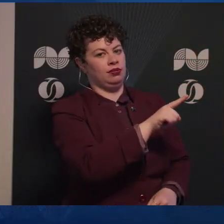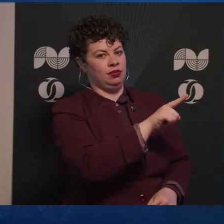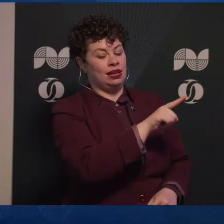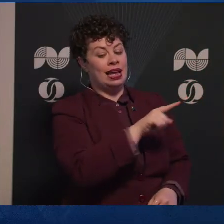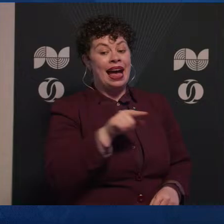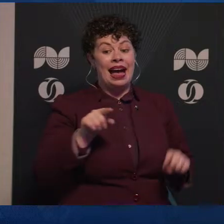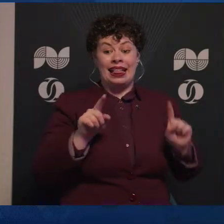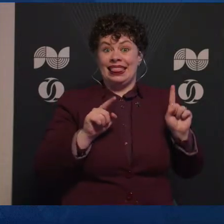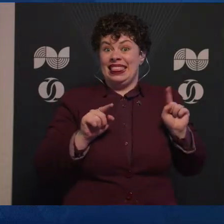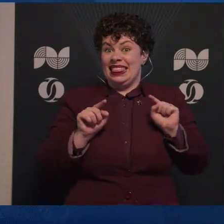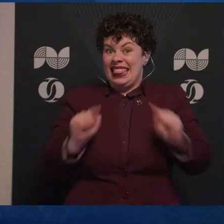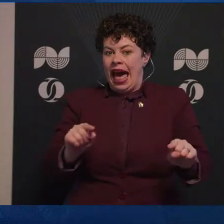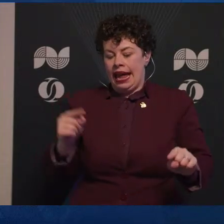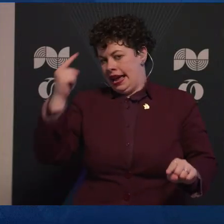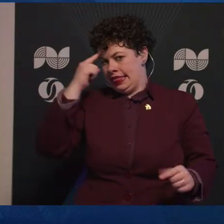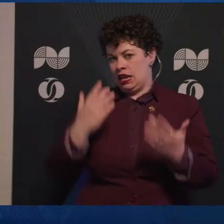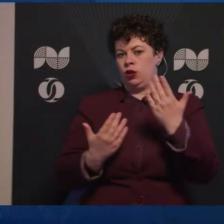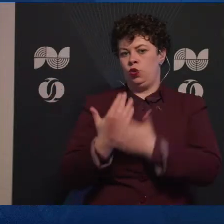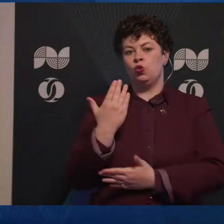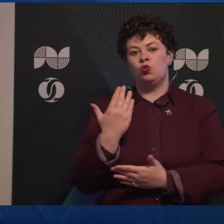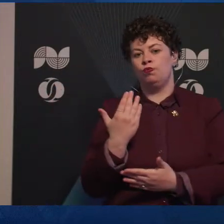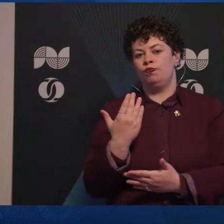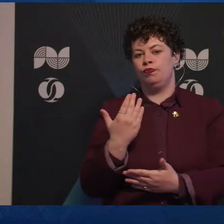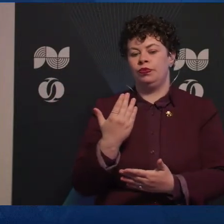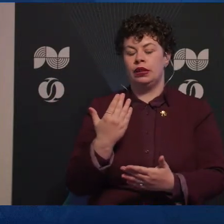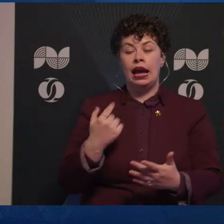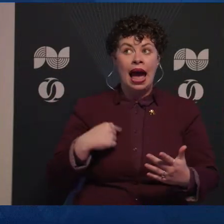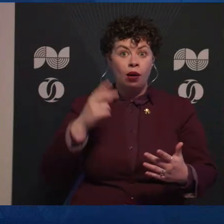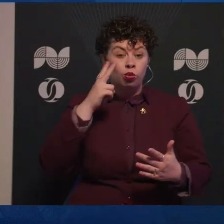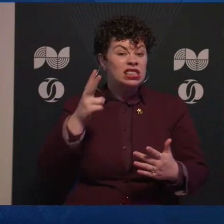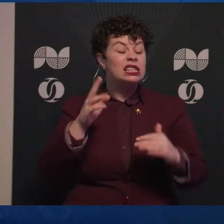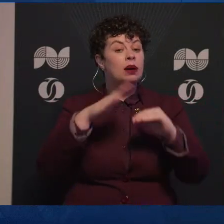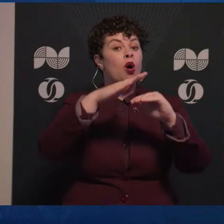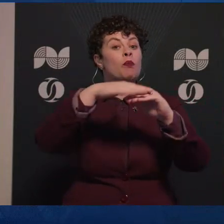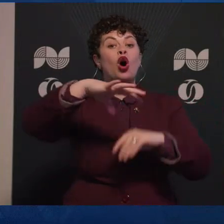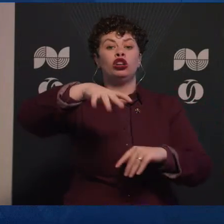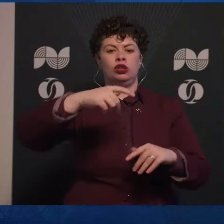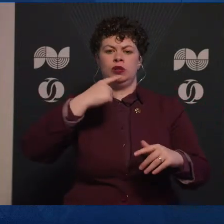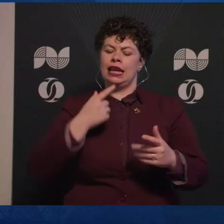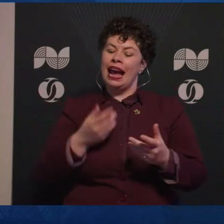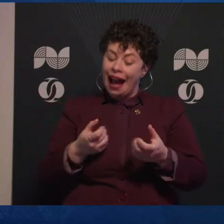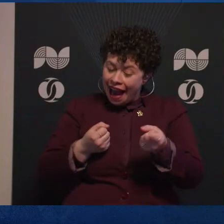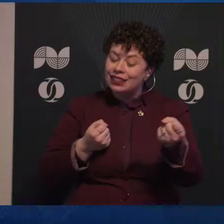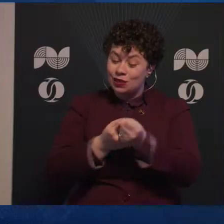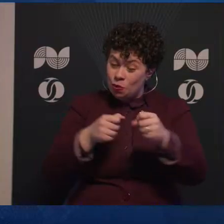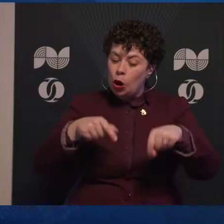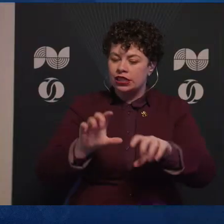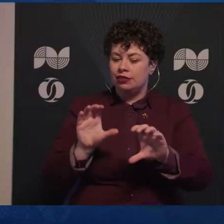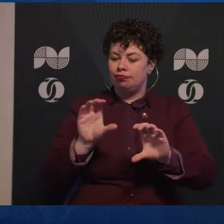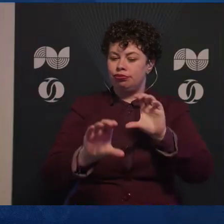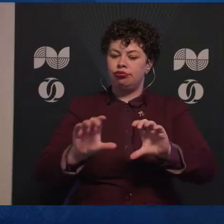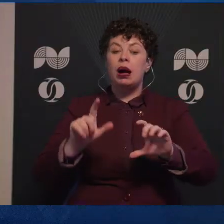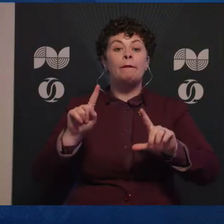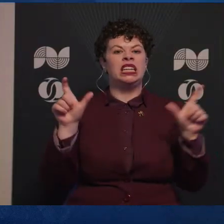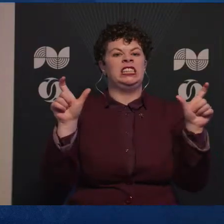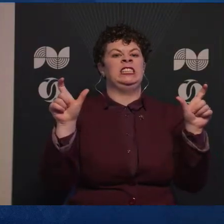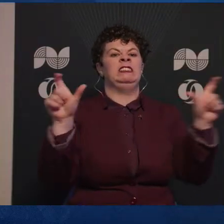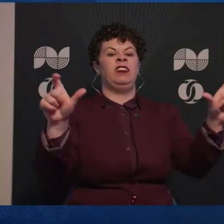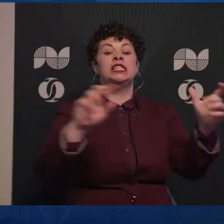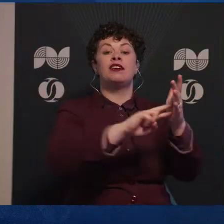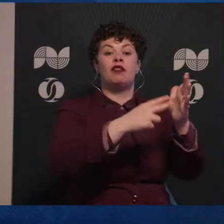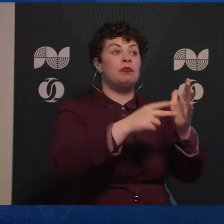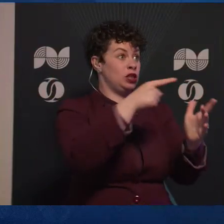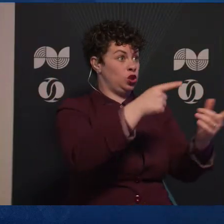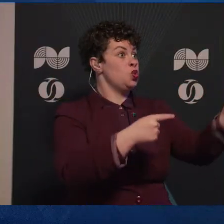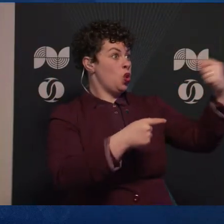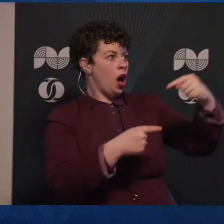new thing. And what is also new is that this has become increasingly accepted as a defensive measure in advanced countries. It's in the Draghi